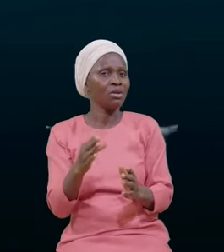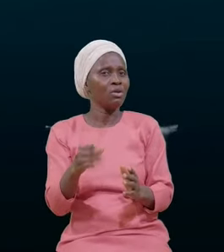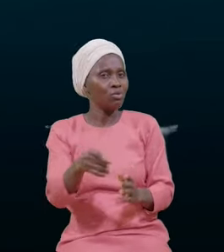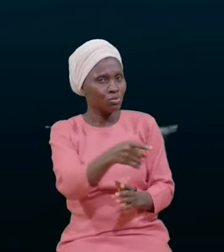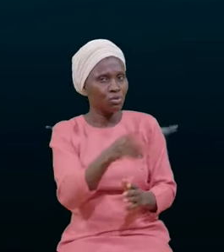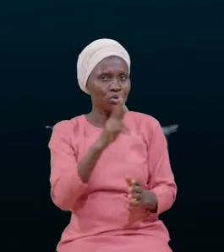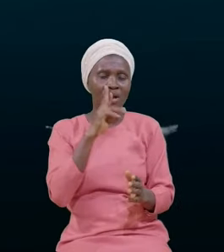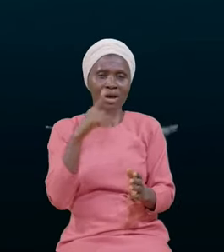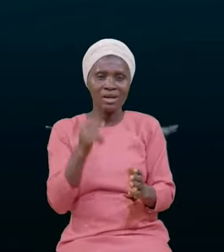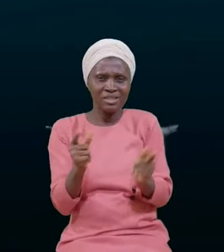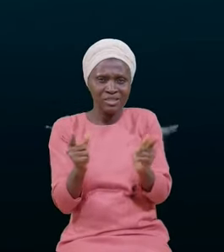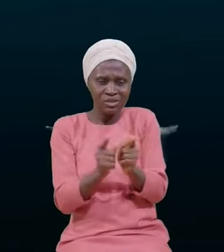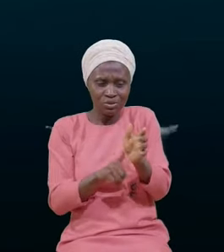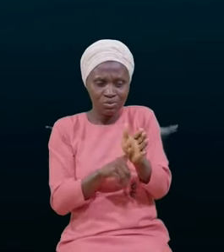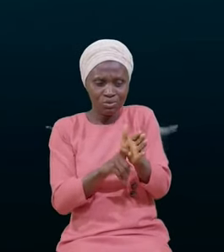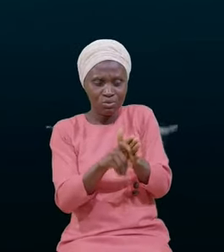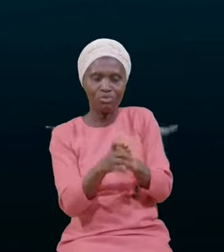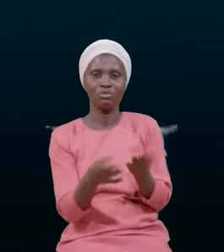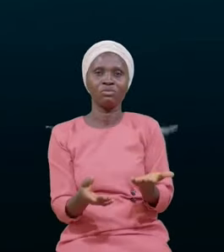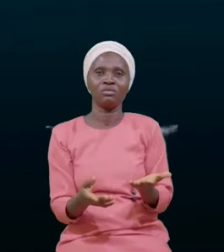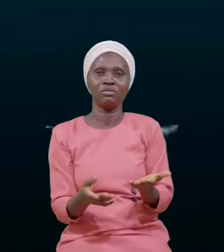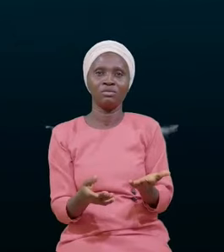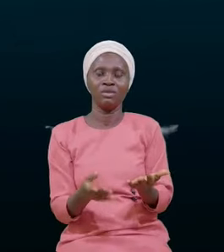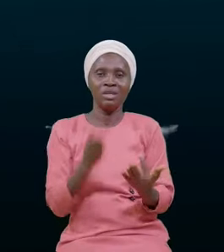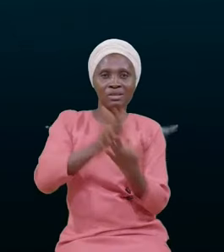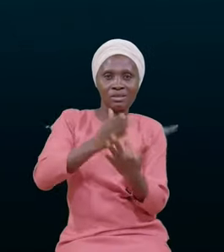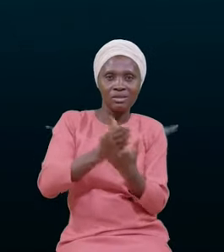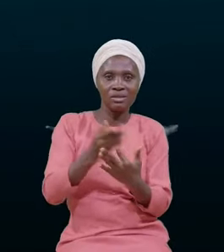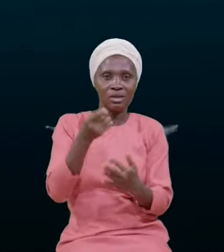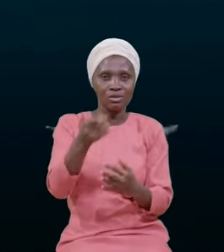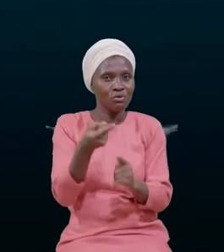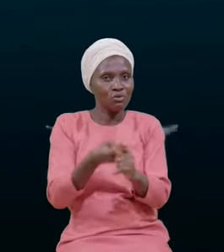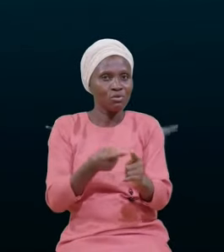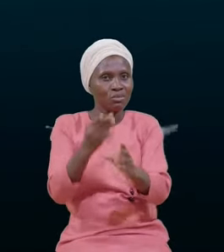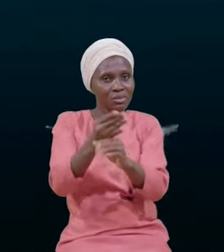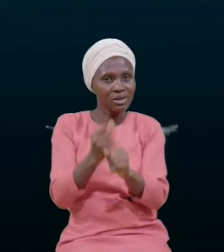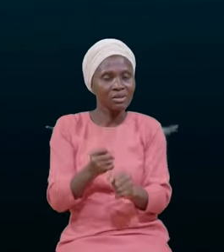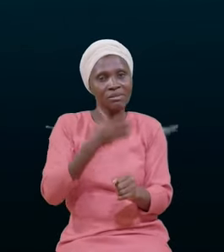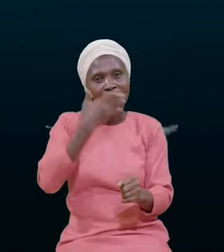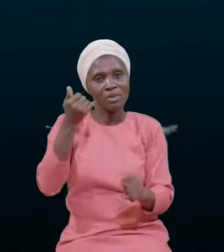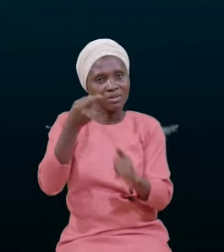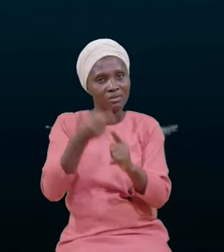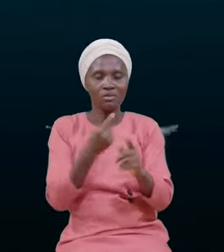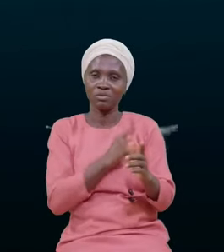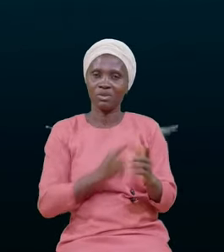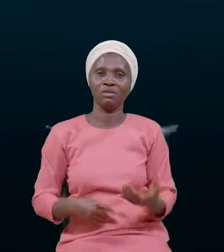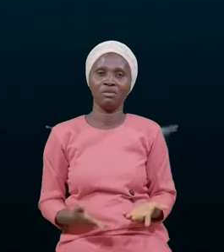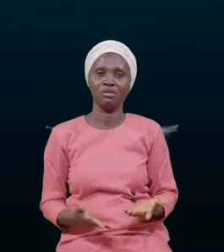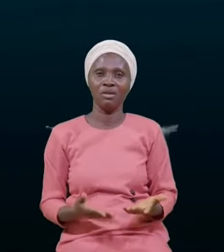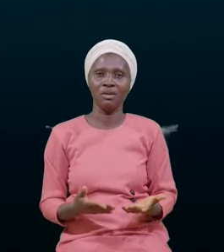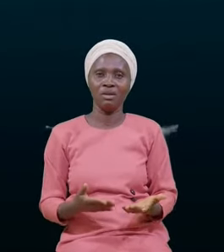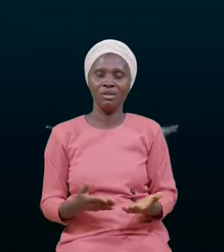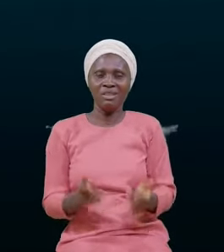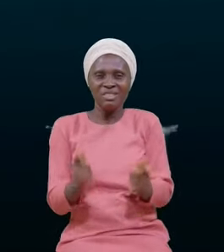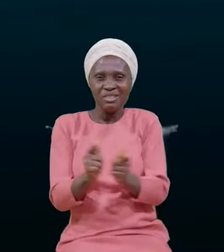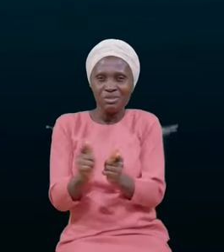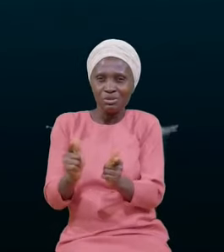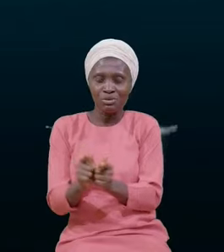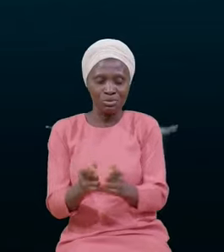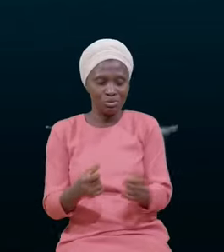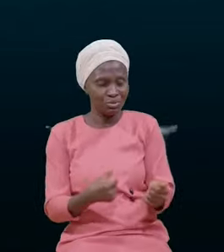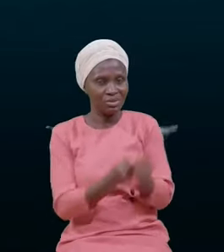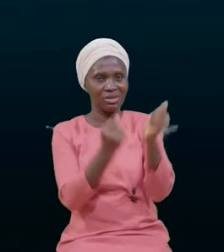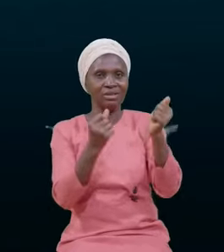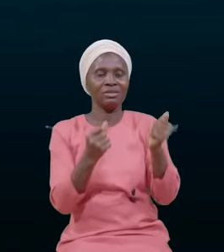getting the best from the Lord little little challenge around you little little challenge food